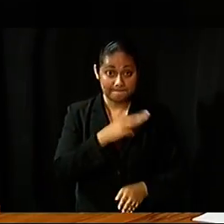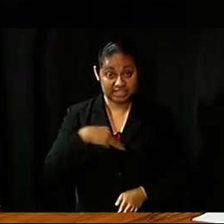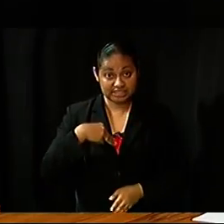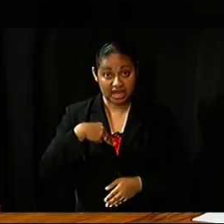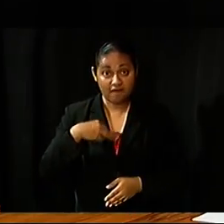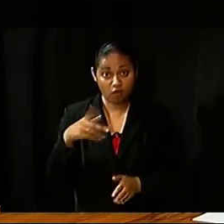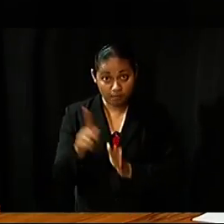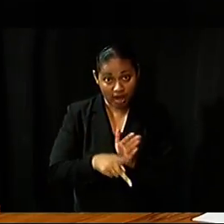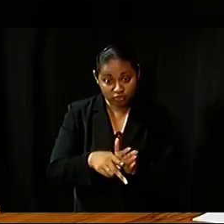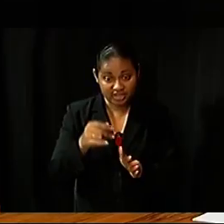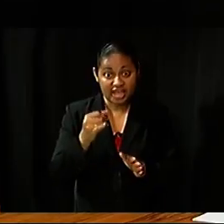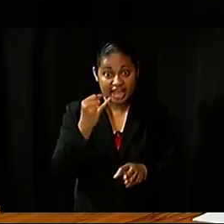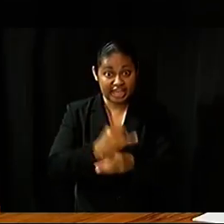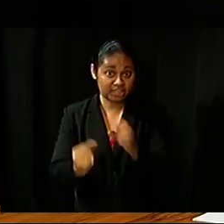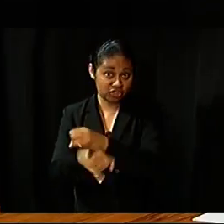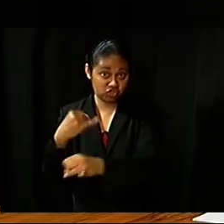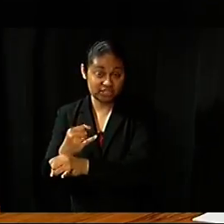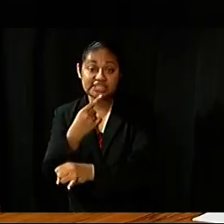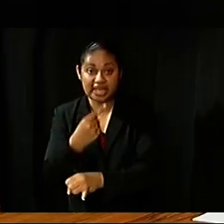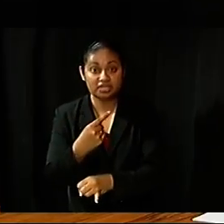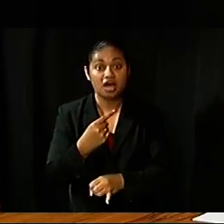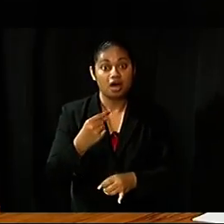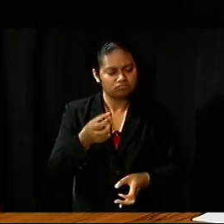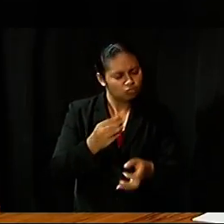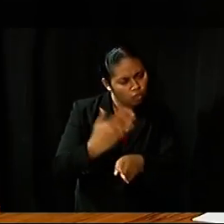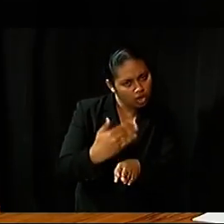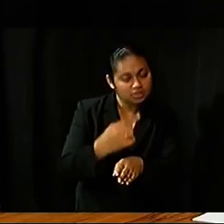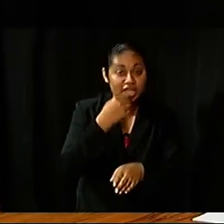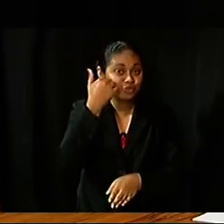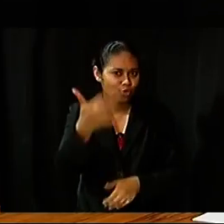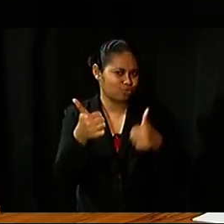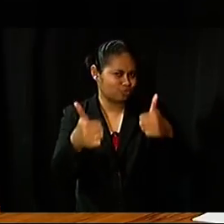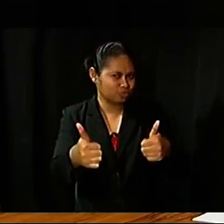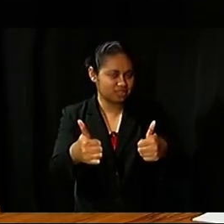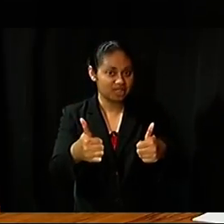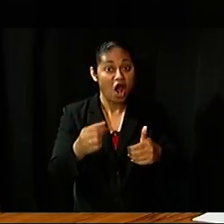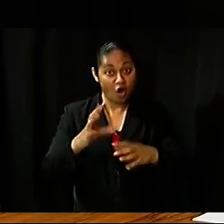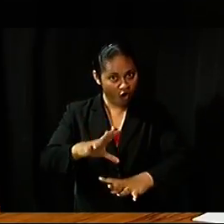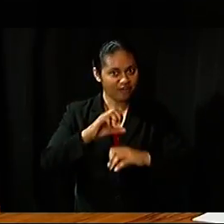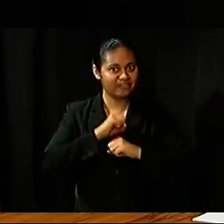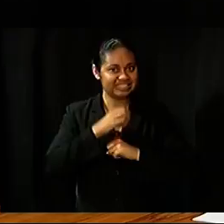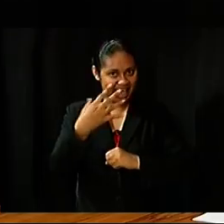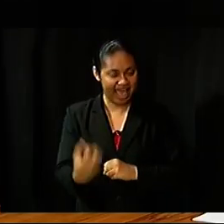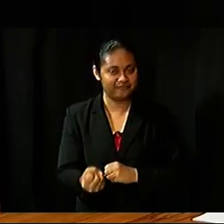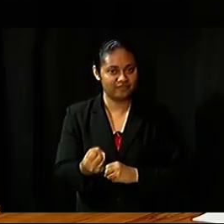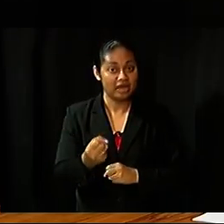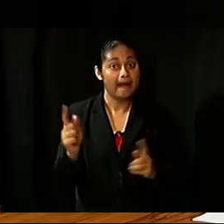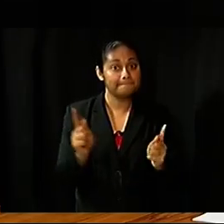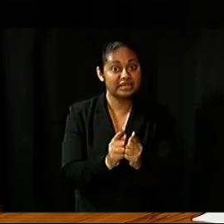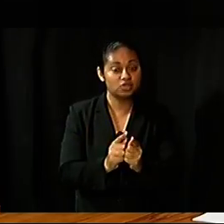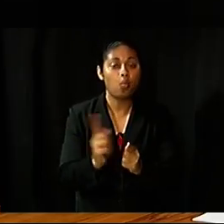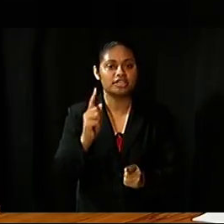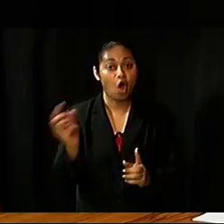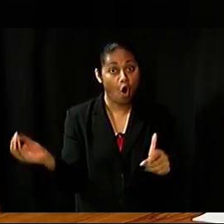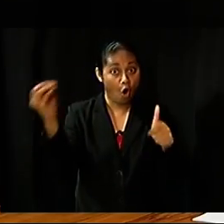Primary Industries, Chokitani Dhokanasinghe, said the initiative taken by the company shows investors confidence, and this